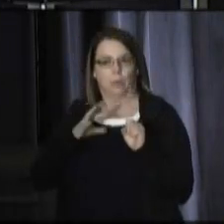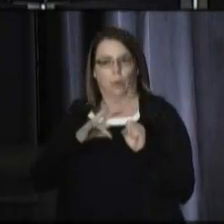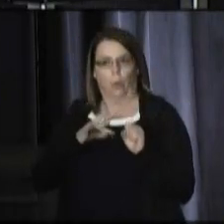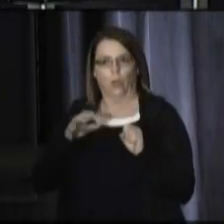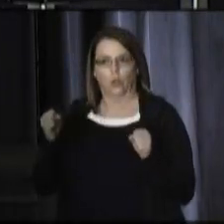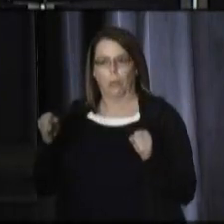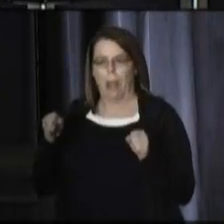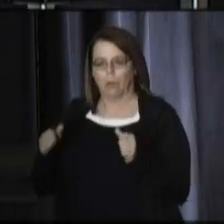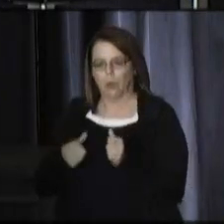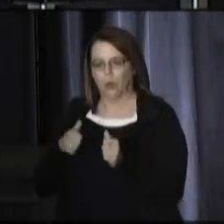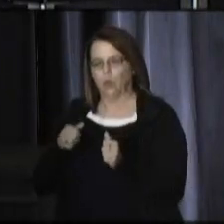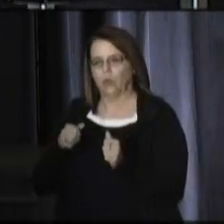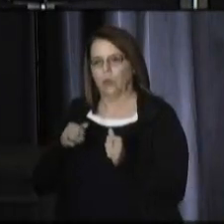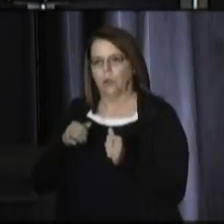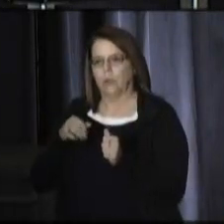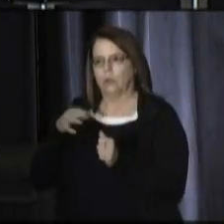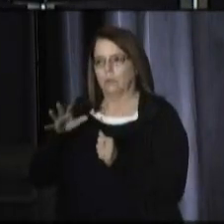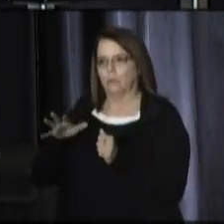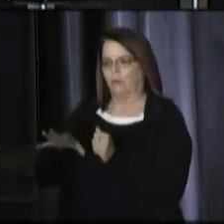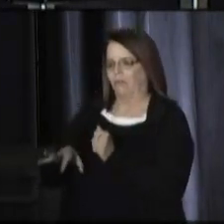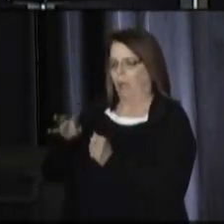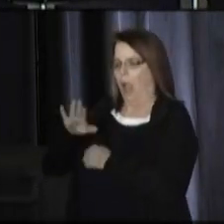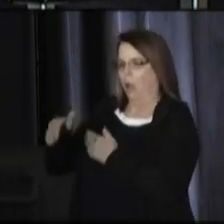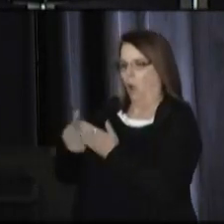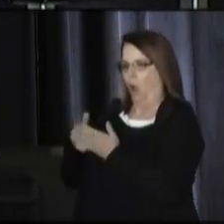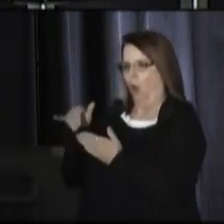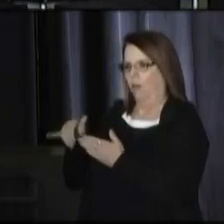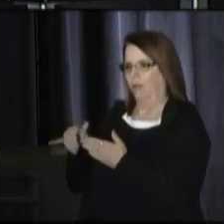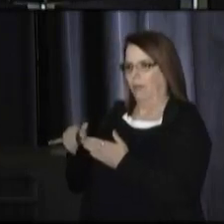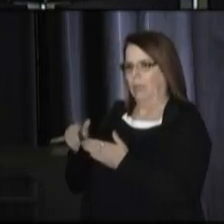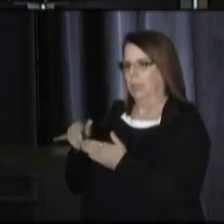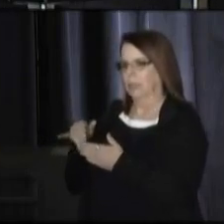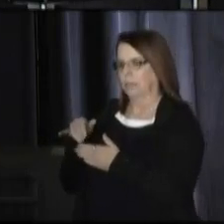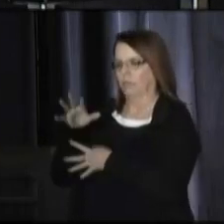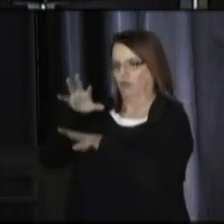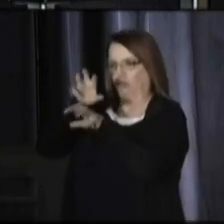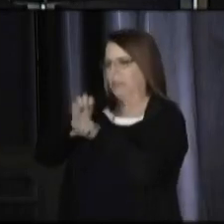they're literature, music, or art, that first inspired all of you?